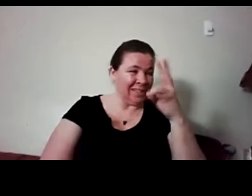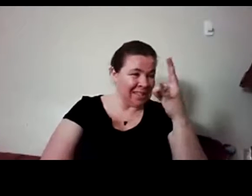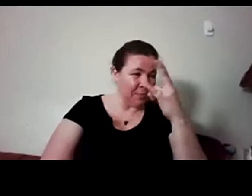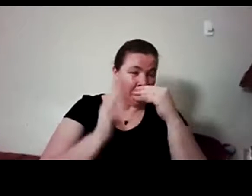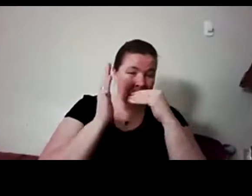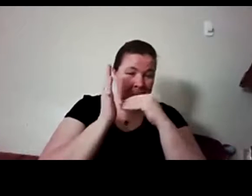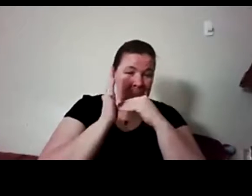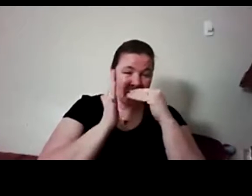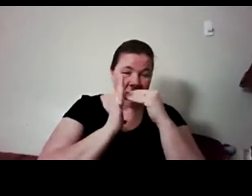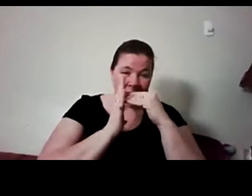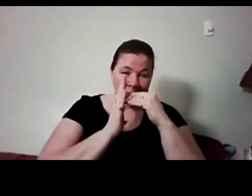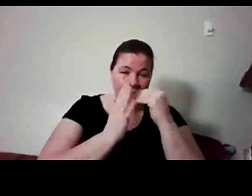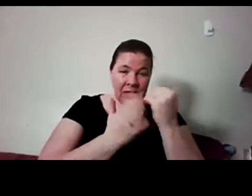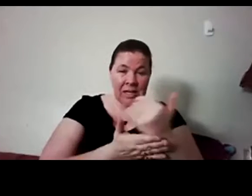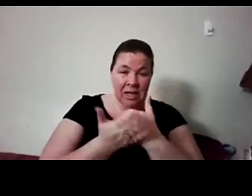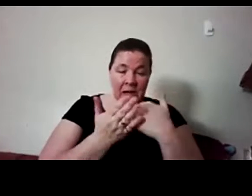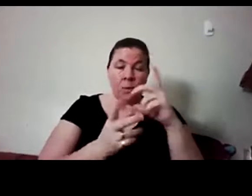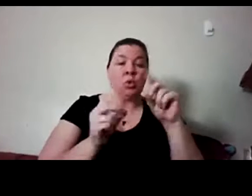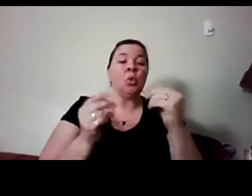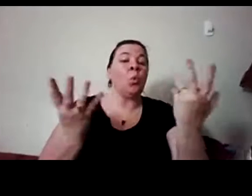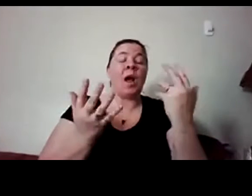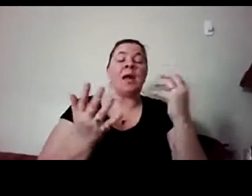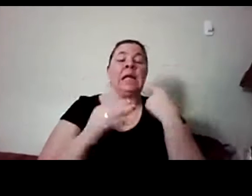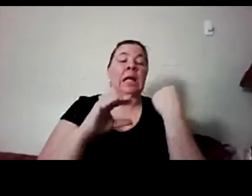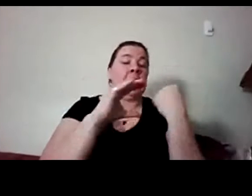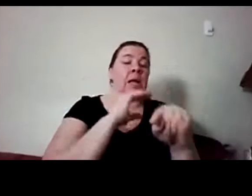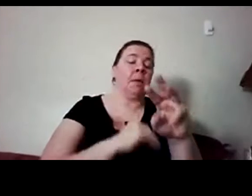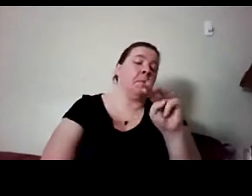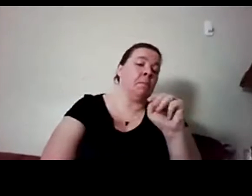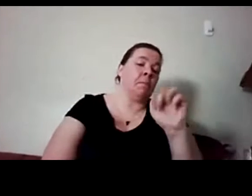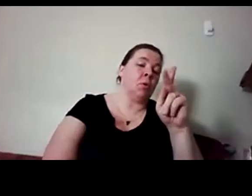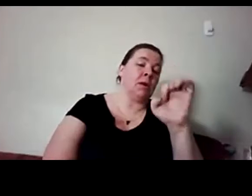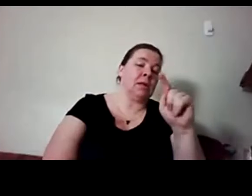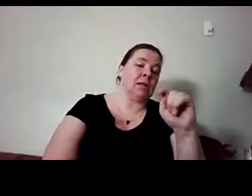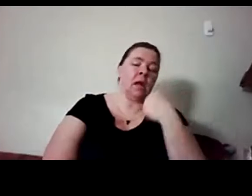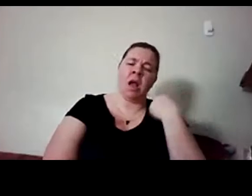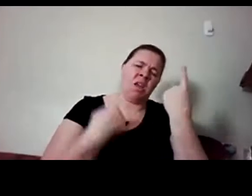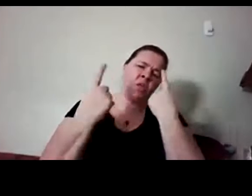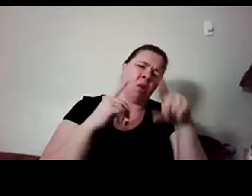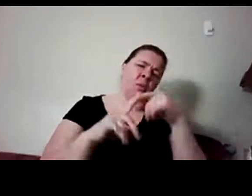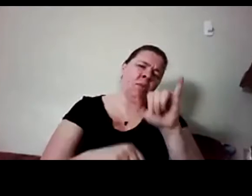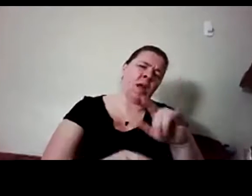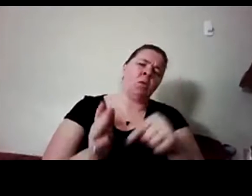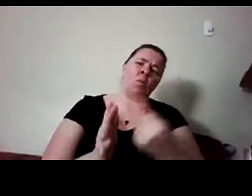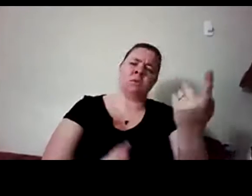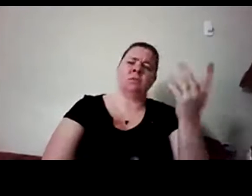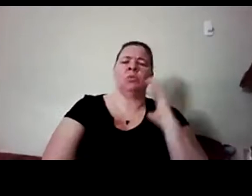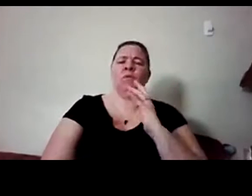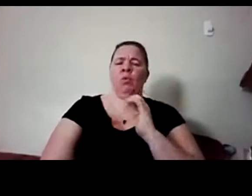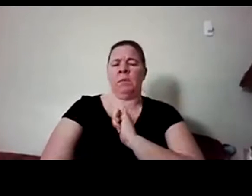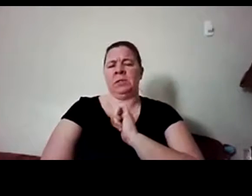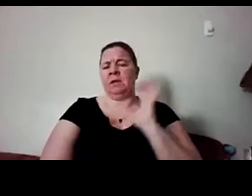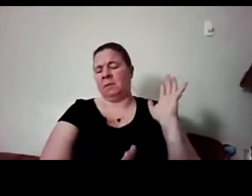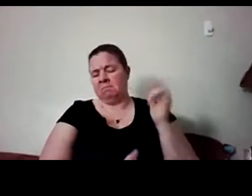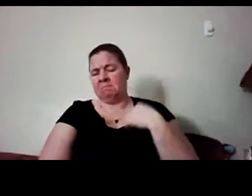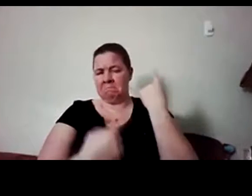just doing email marketing? I know. I thought about it once upon a time. Well, these guys are going to say, you know